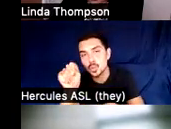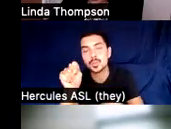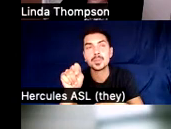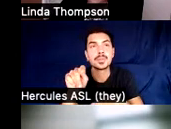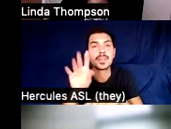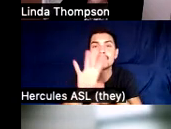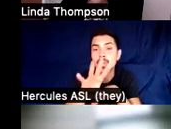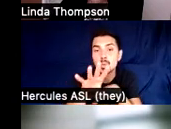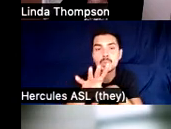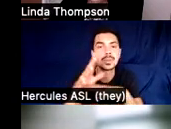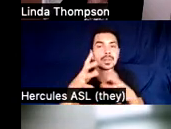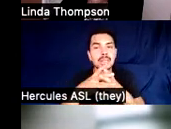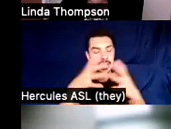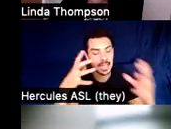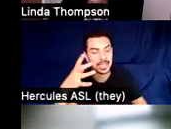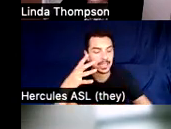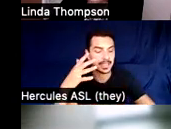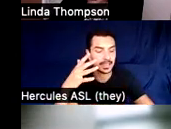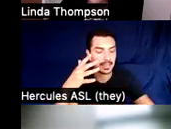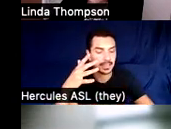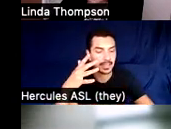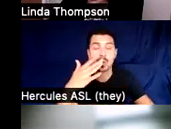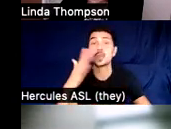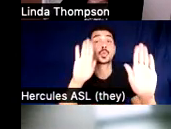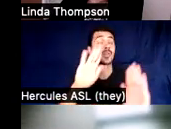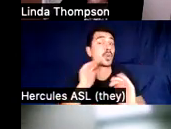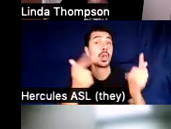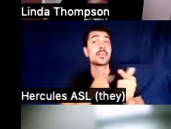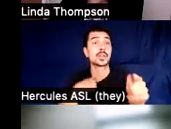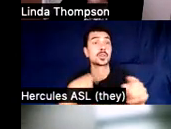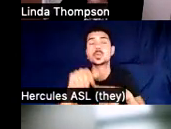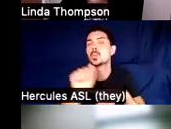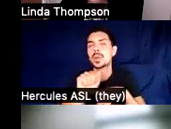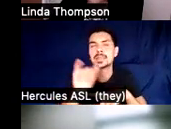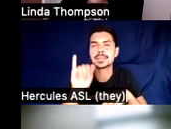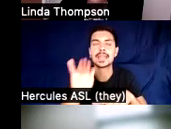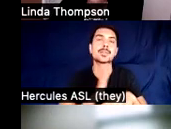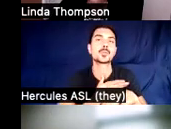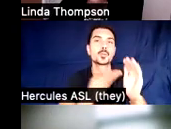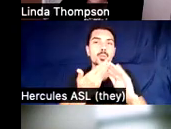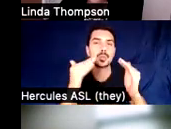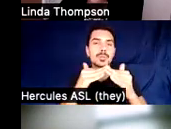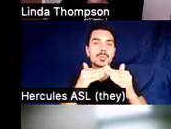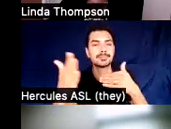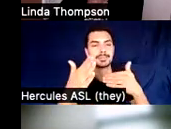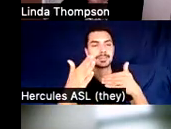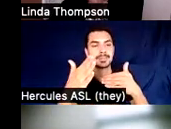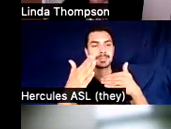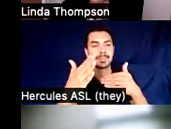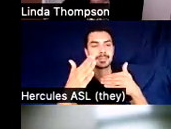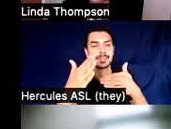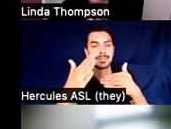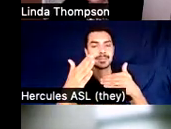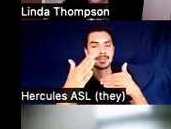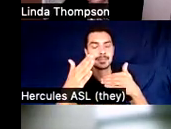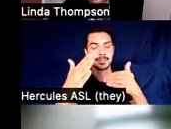different, it would be great for all of us to practice that in our community, even if the local radio